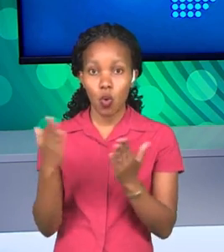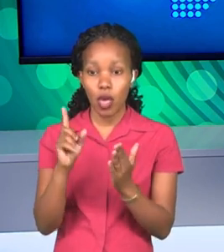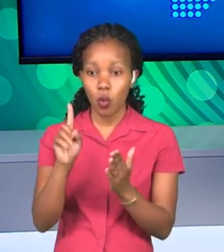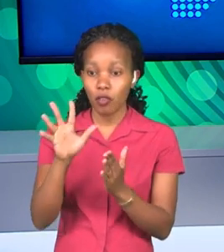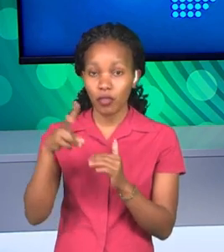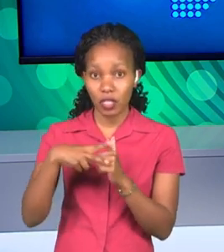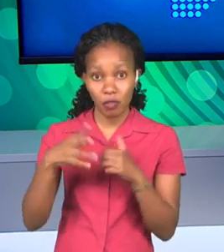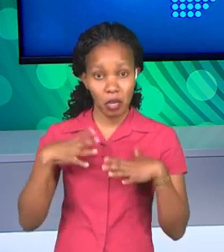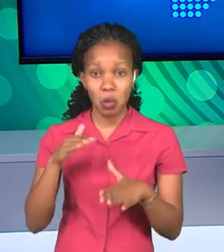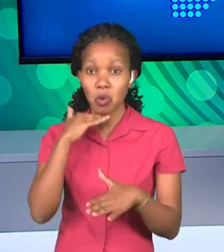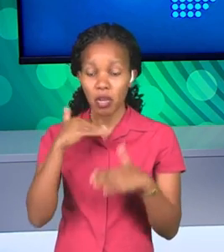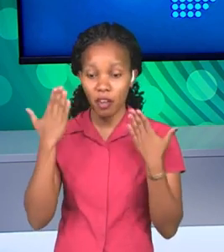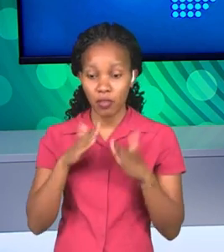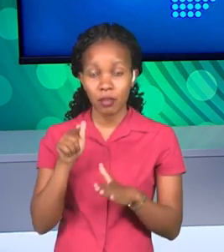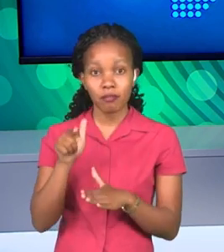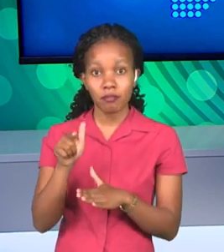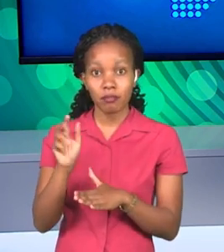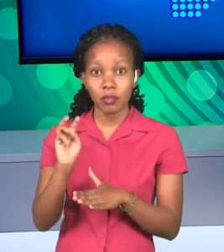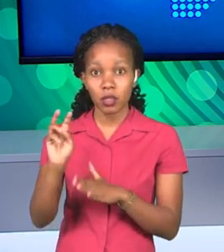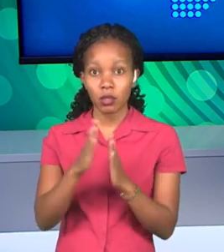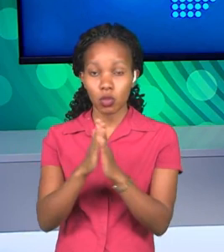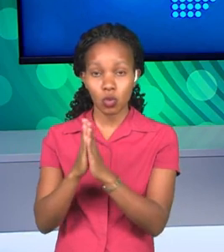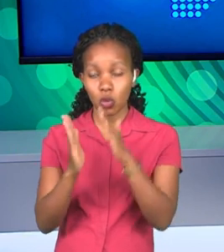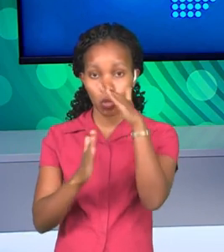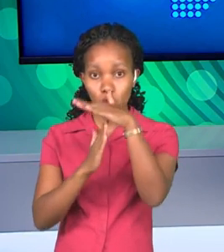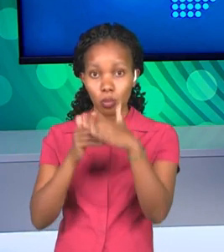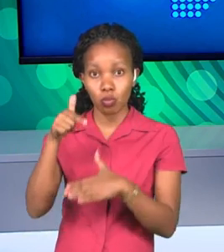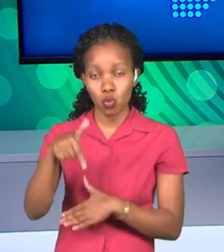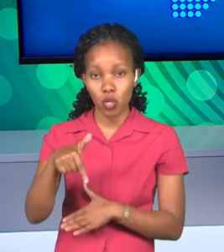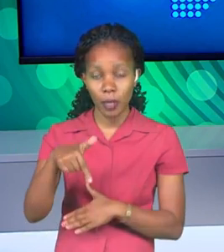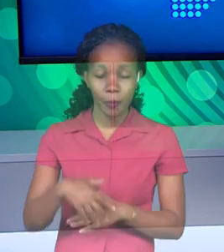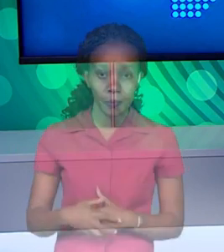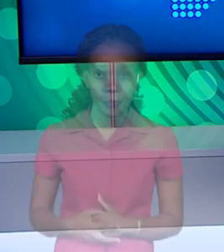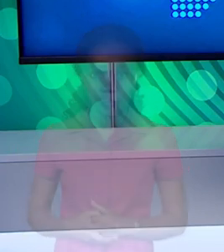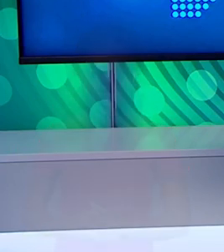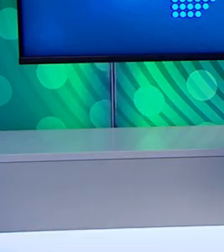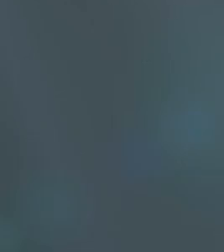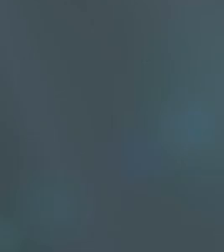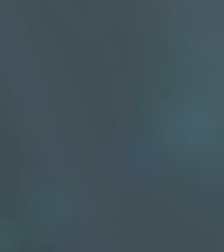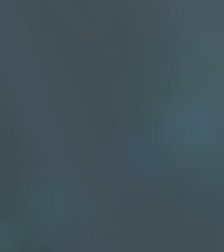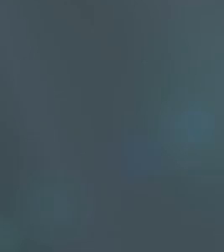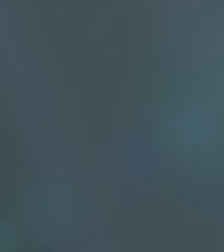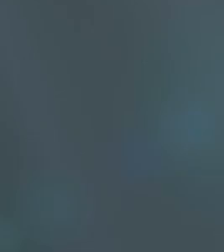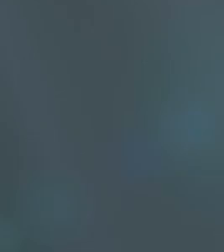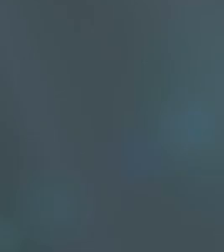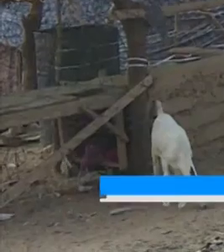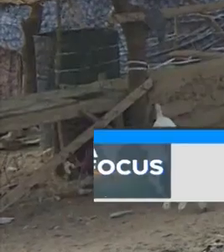157 fatalities occurred. Here's a peek into the stories set for today.